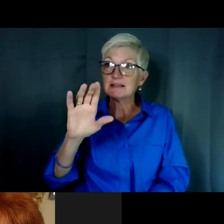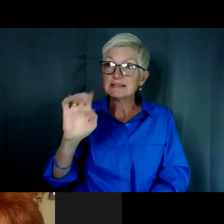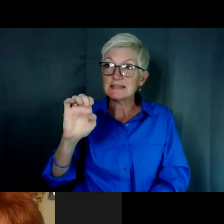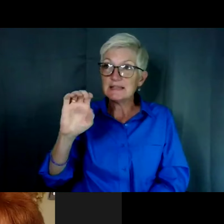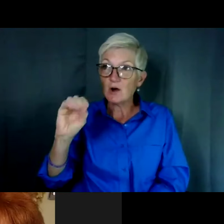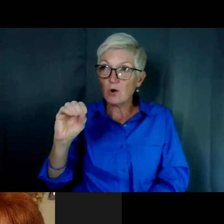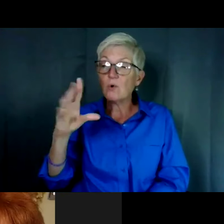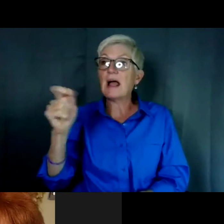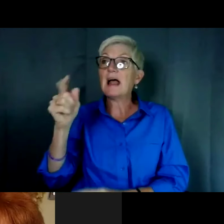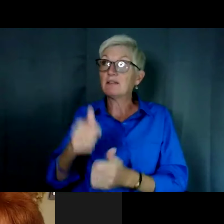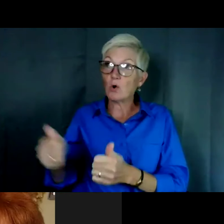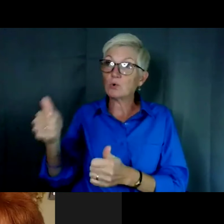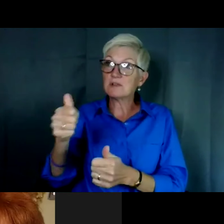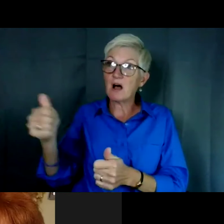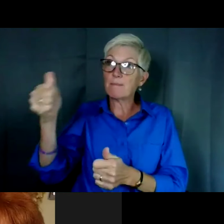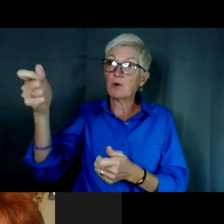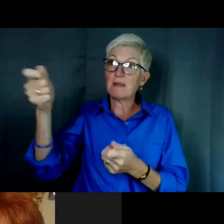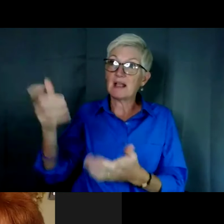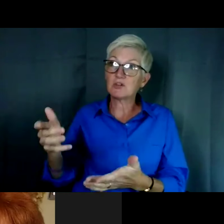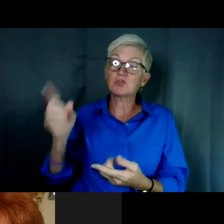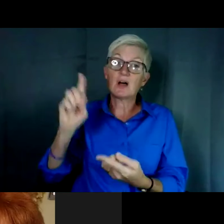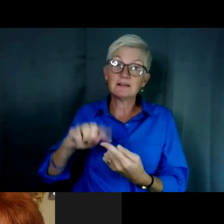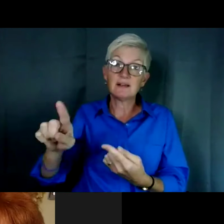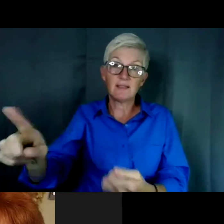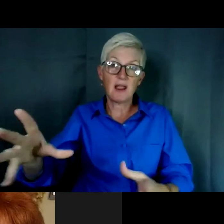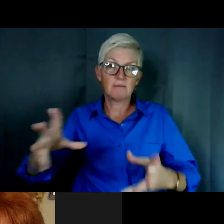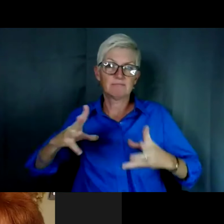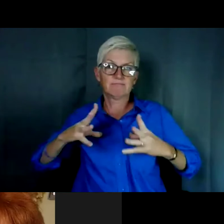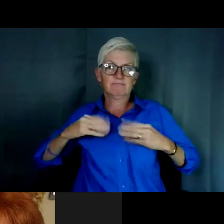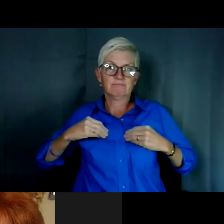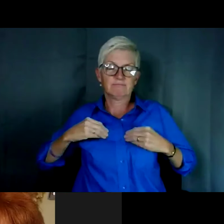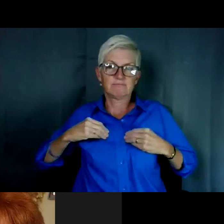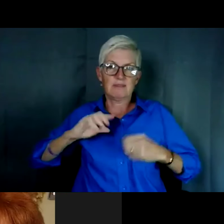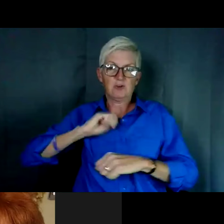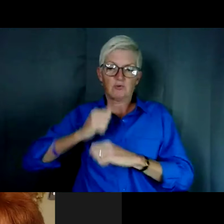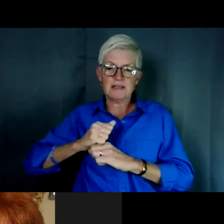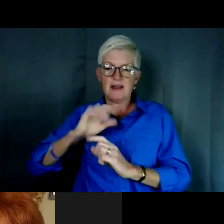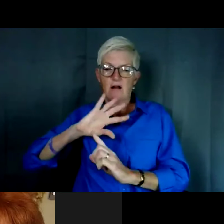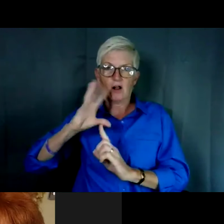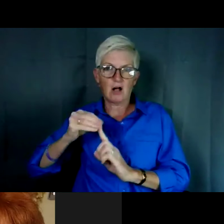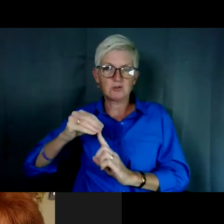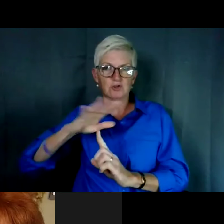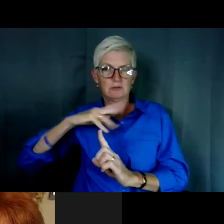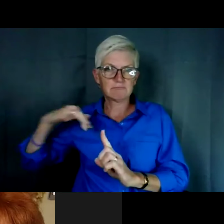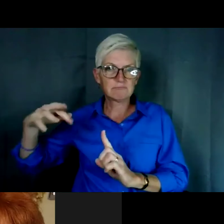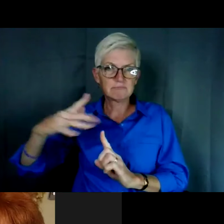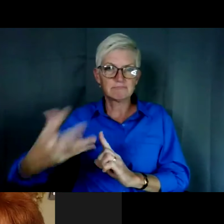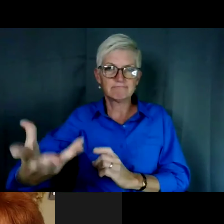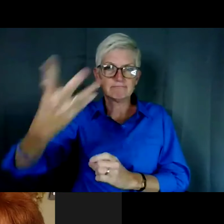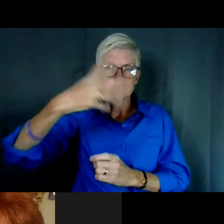management people buy into it and create a culture that will incorporate it into their